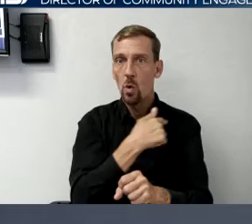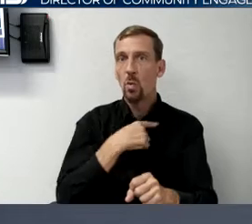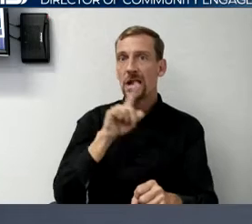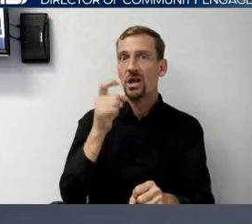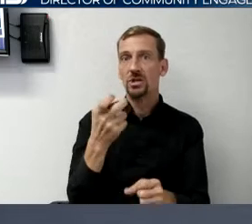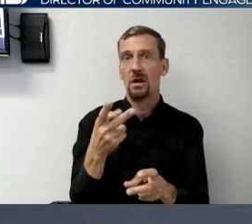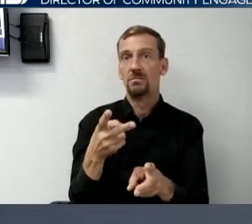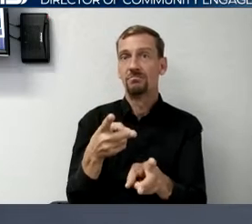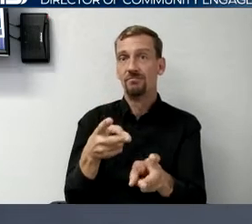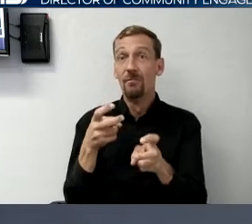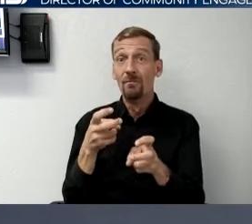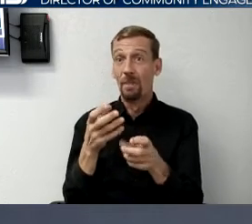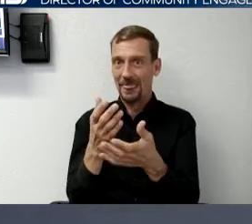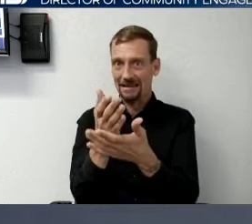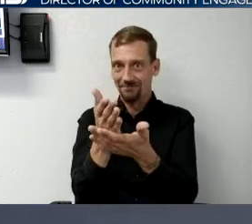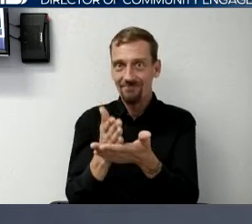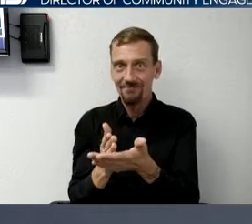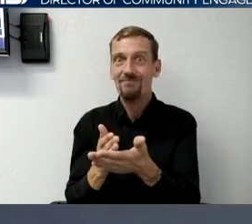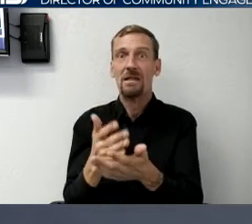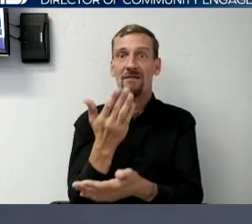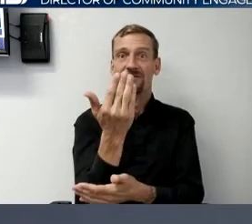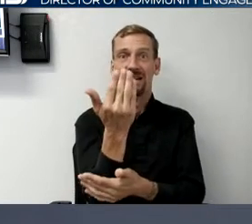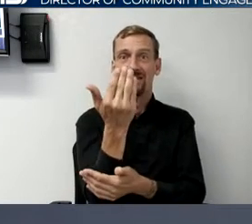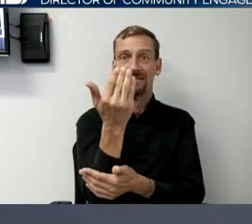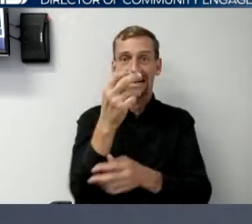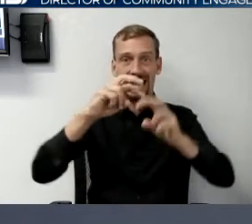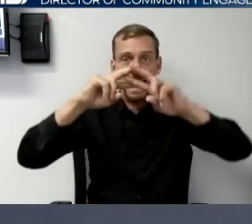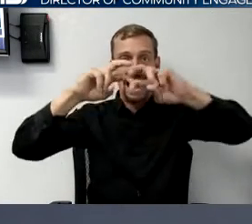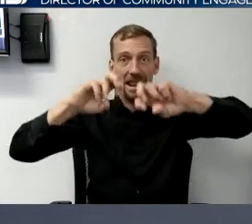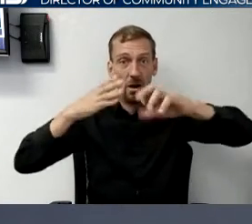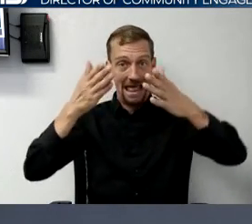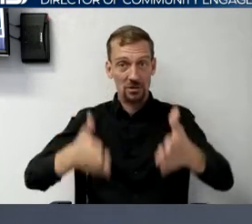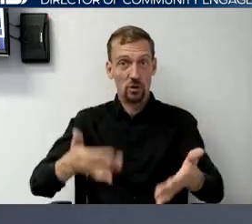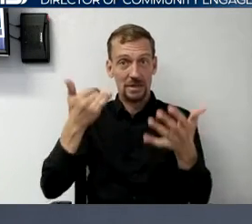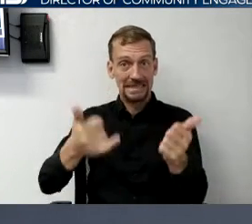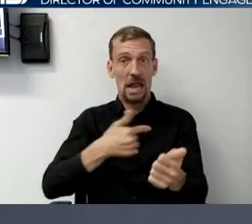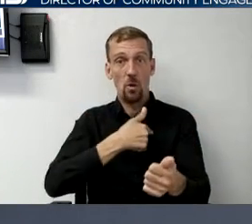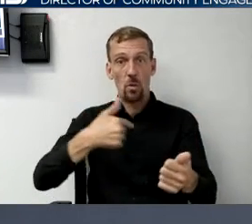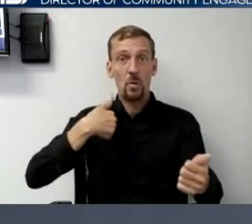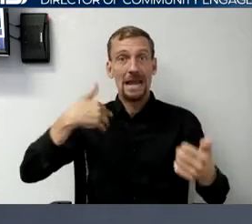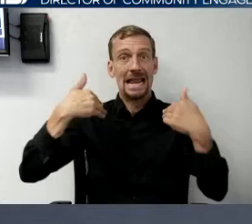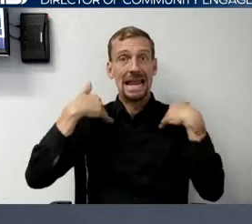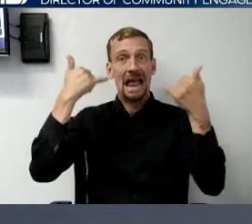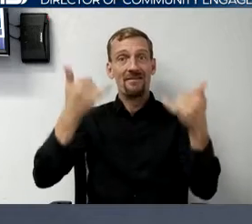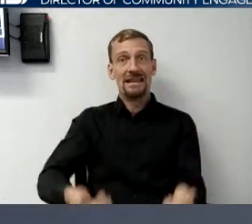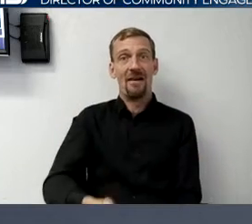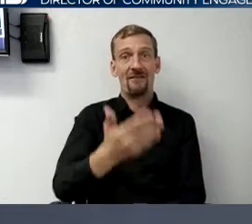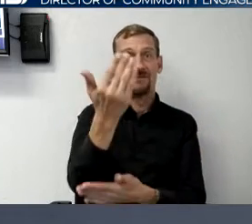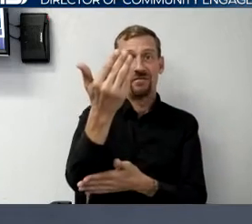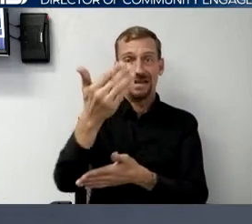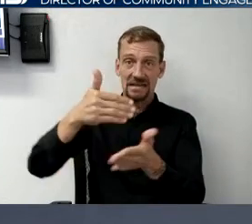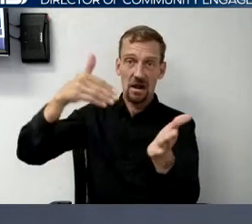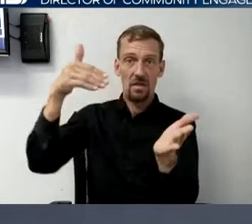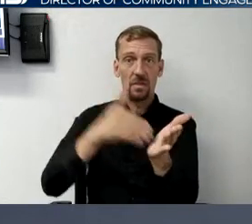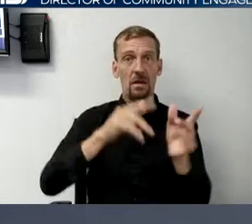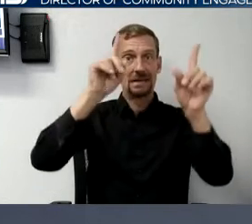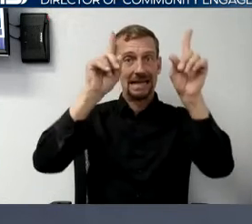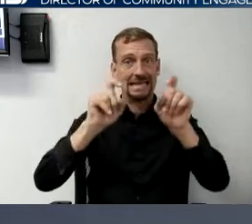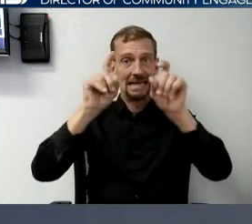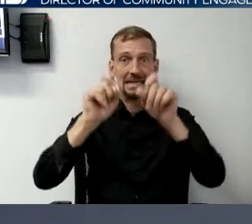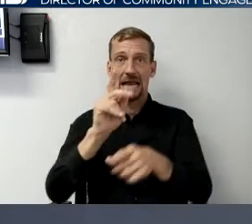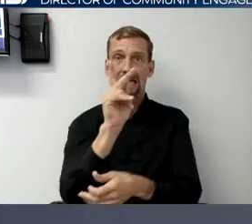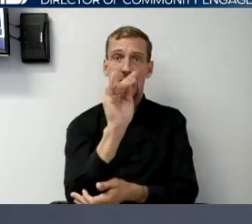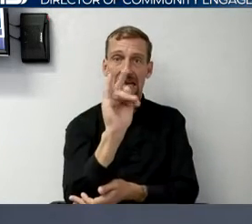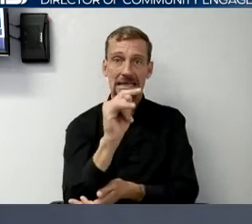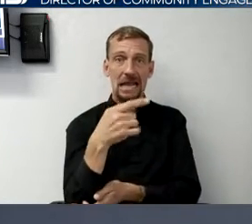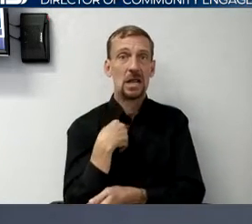15 analyzers, and we have now, I think, 15,000 test kits. And we have